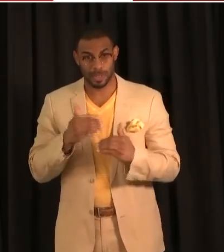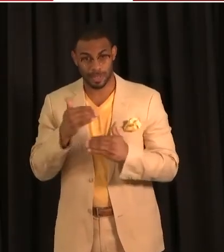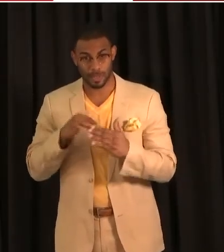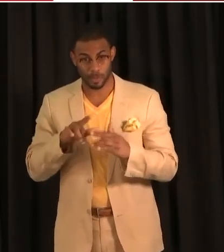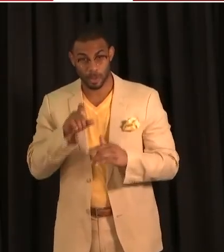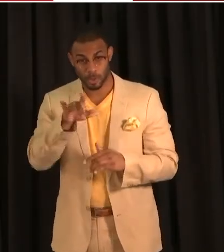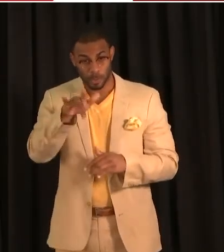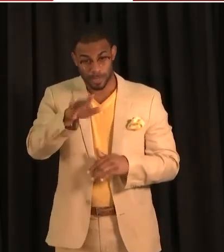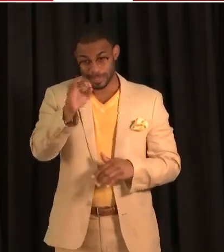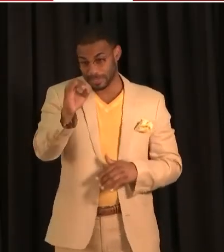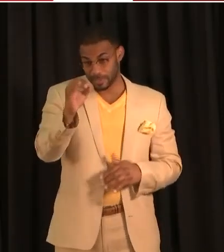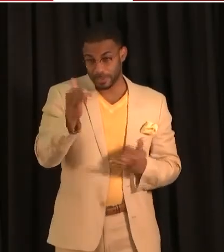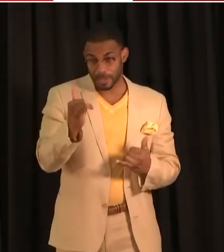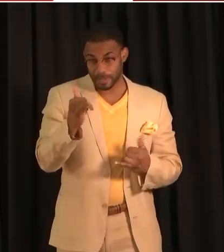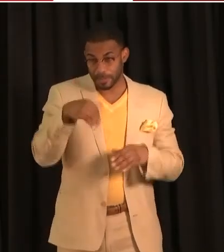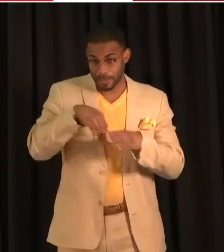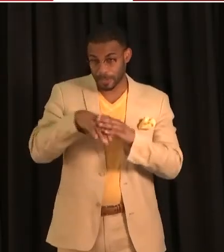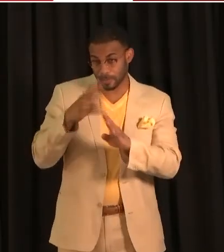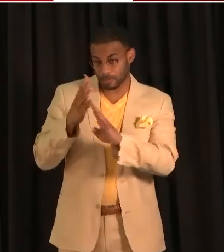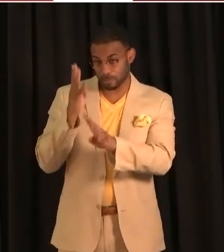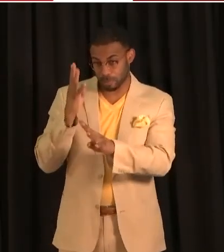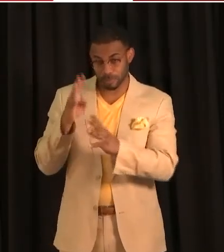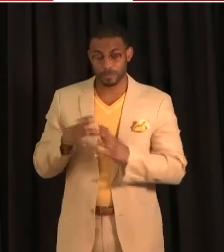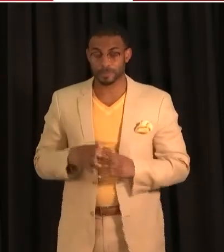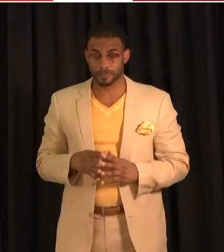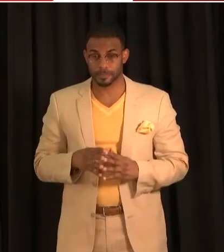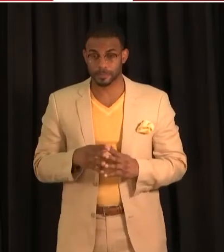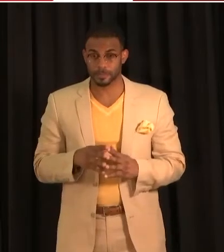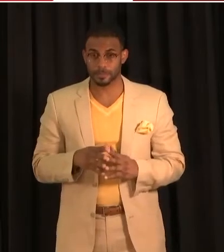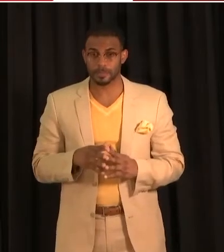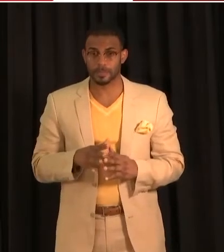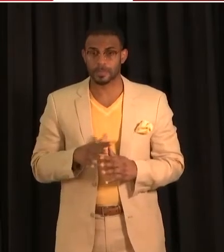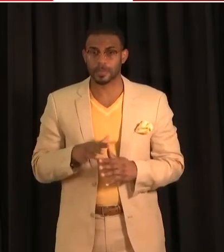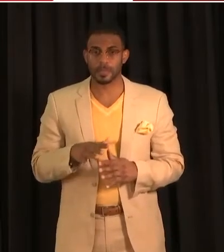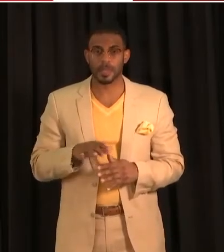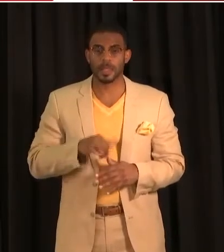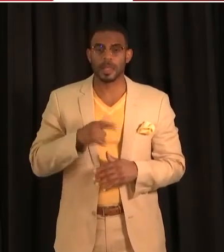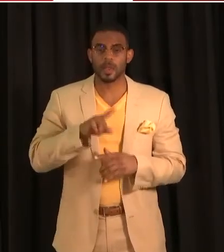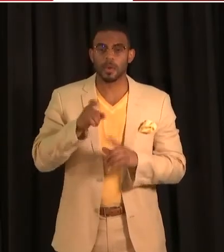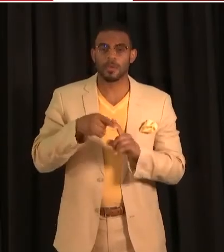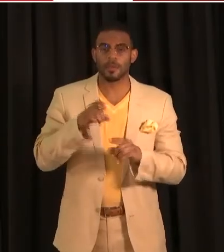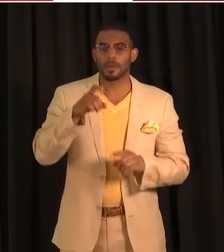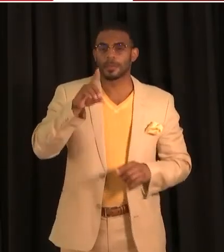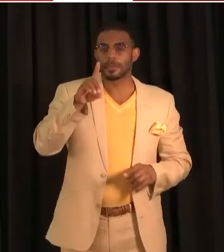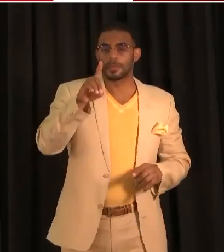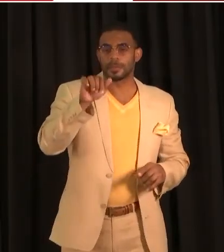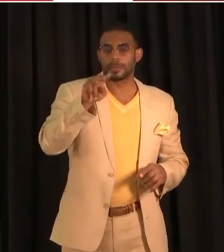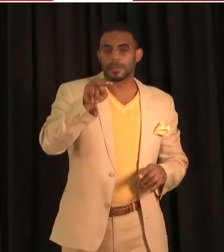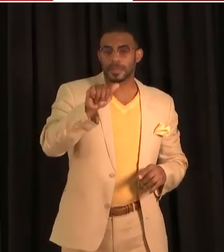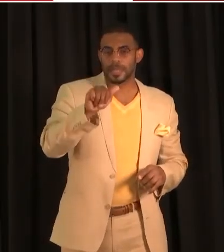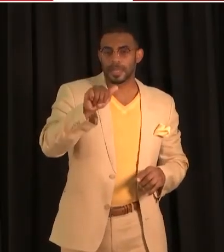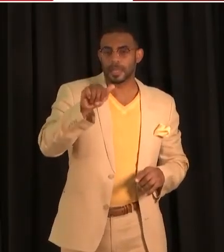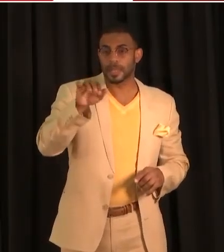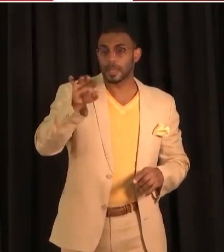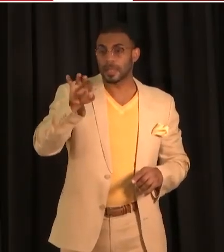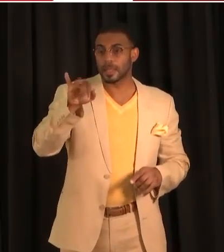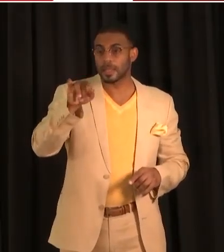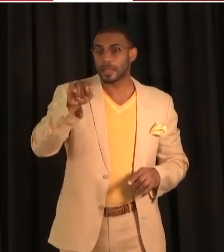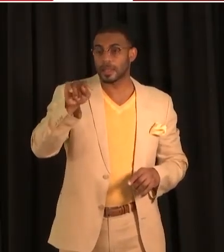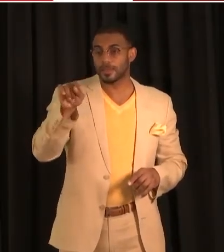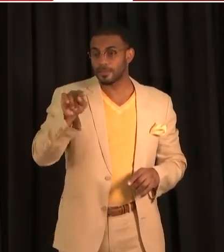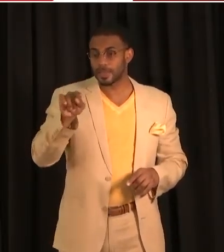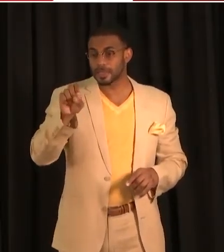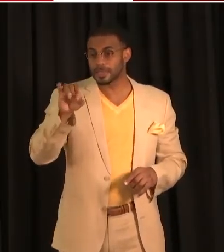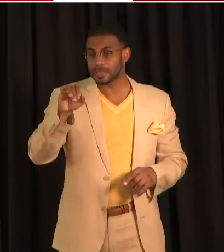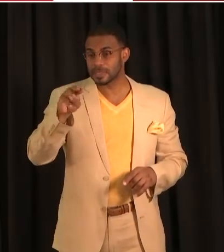before we go to the next question that you can press 0 now to be entered into the question queue. We're going to take our next question from Dana Fitzsimmons.